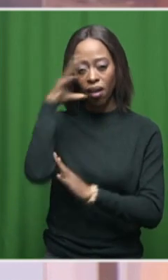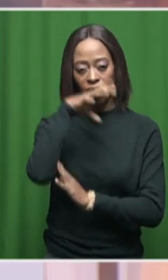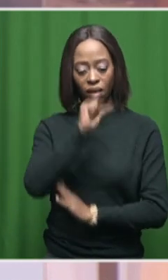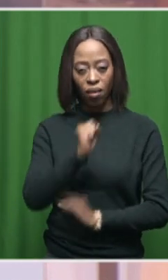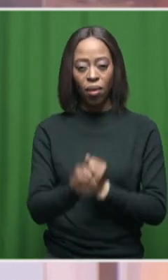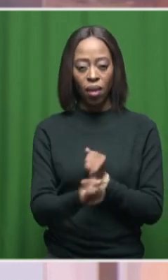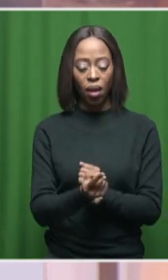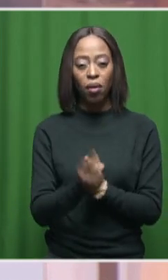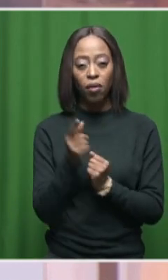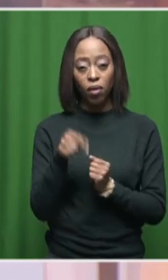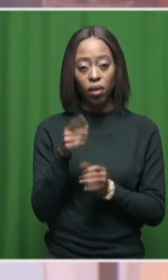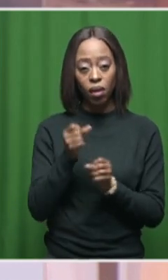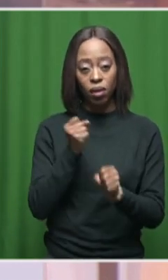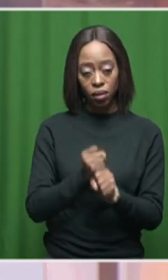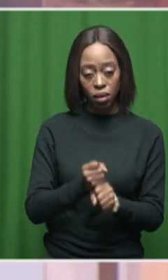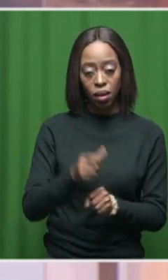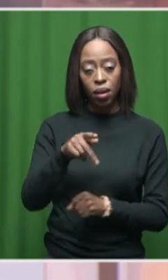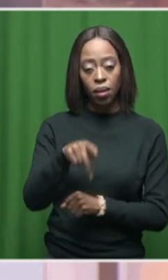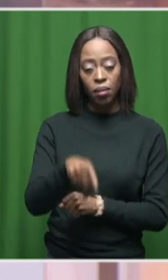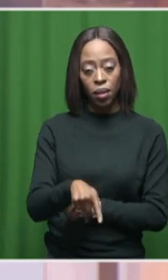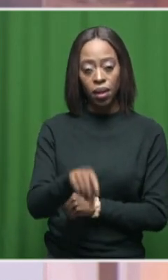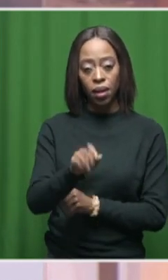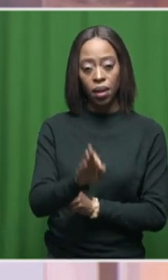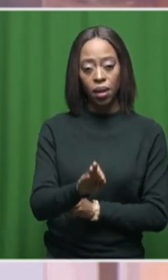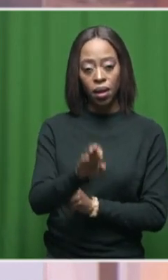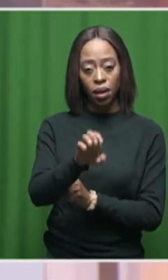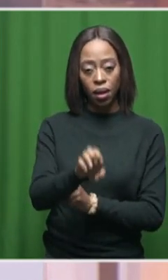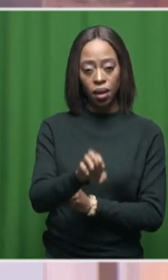for the year ahead, and as